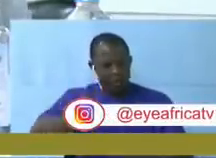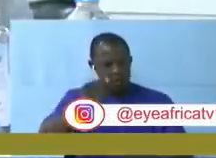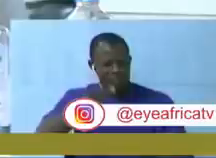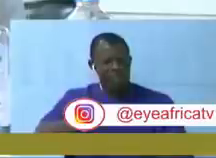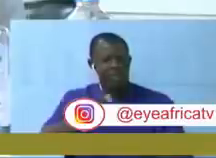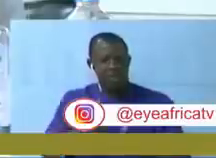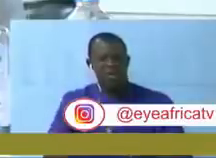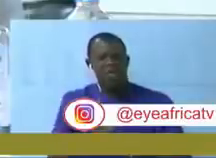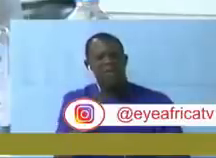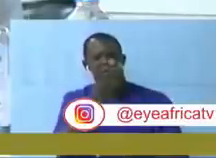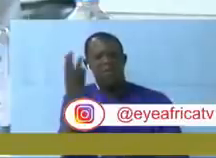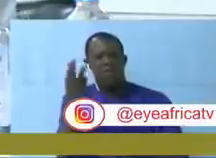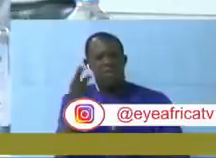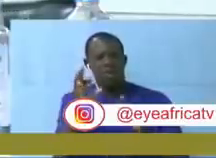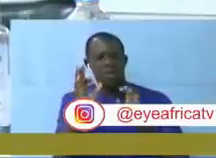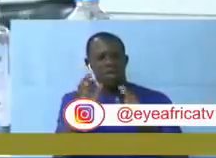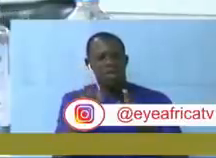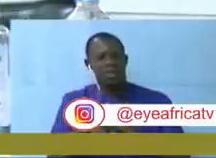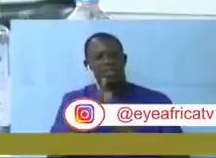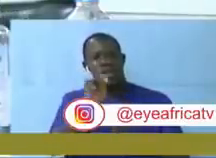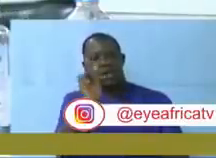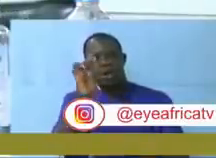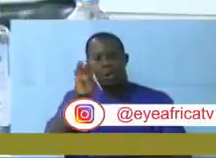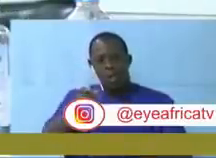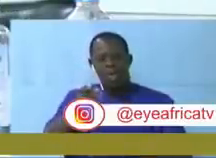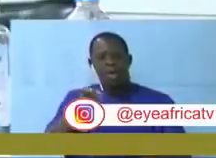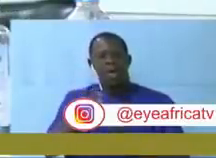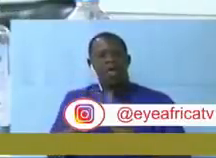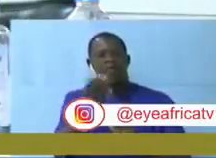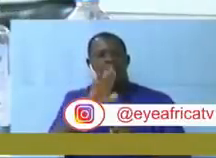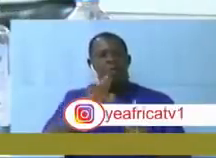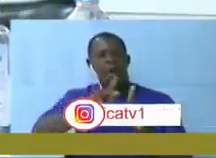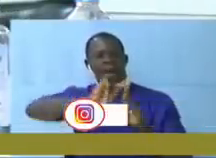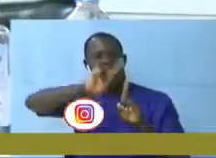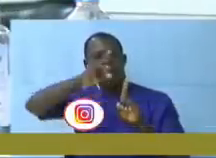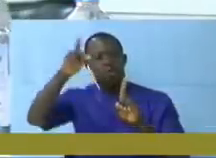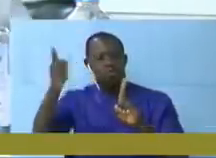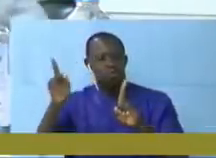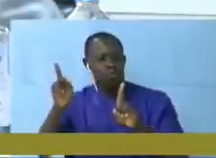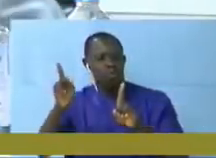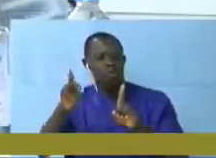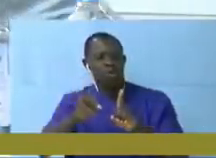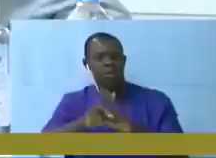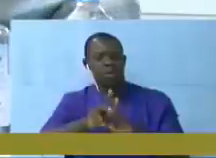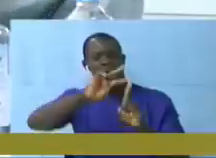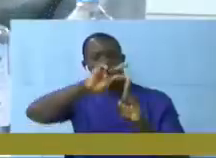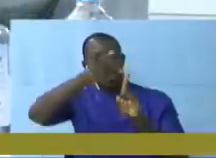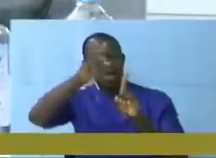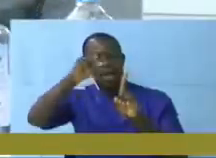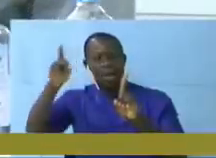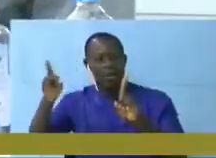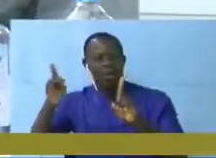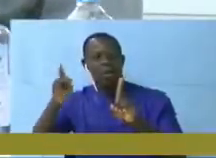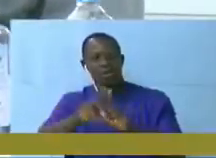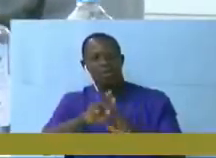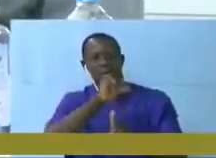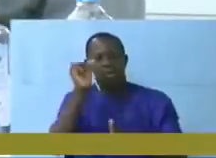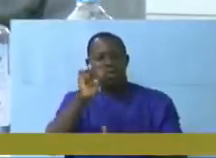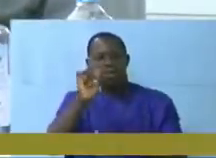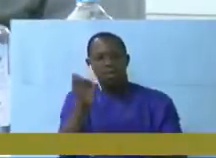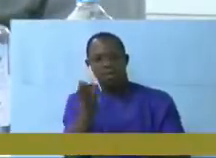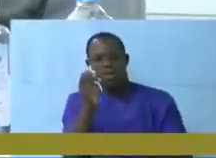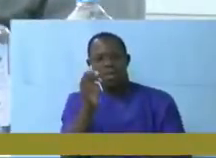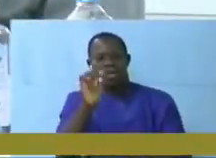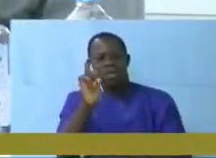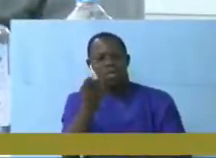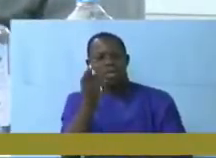a few kilometers from Kaur called Genji Wolof in the Lower Salem district. Genji Wolof. Genji